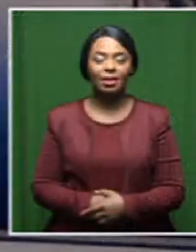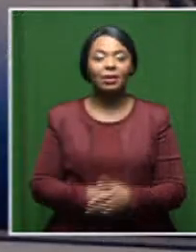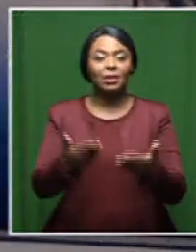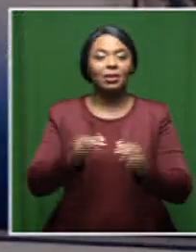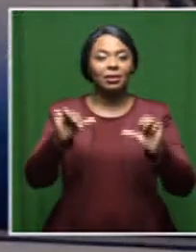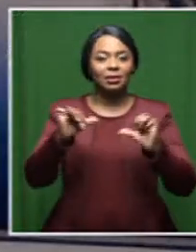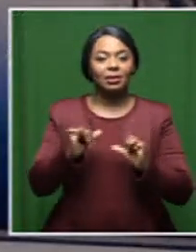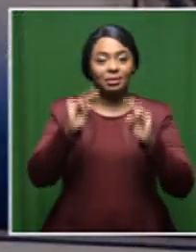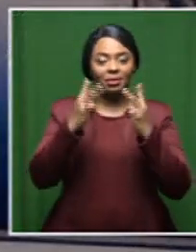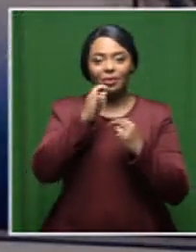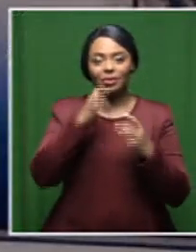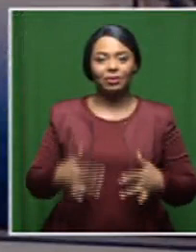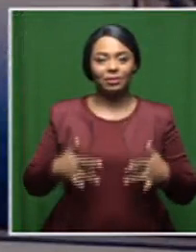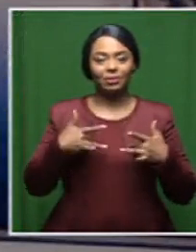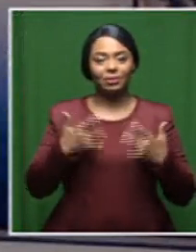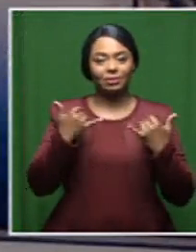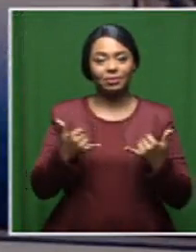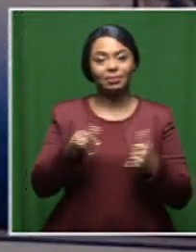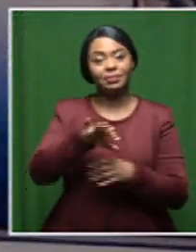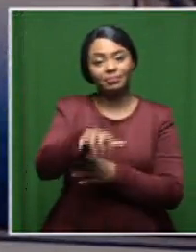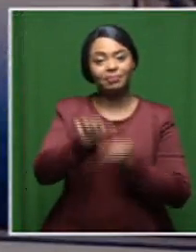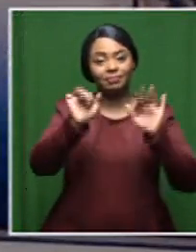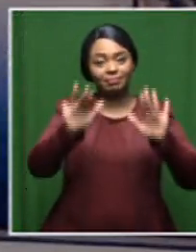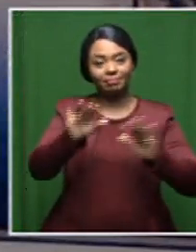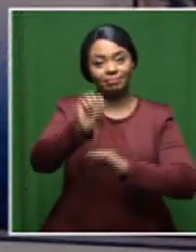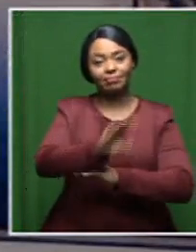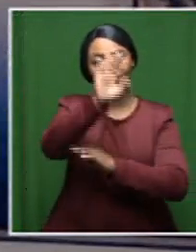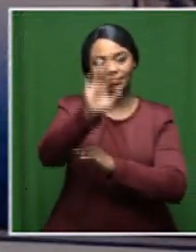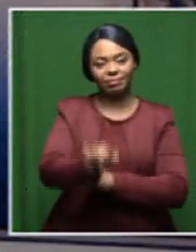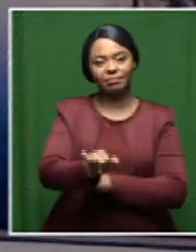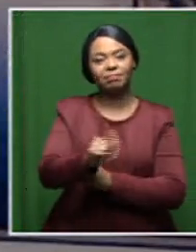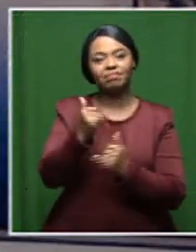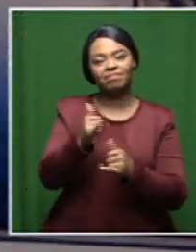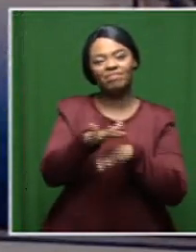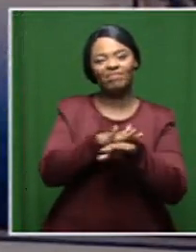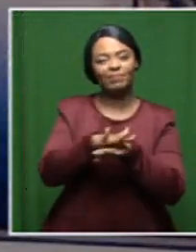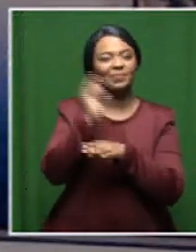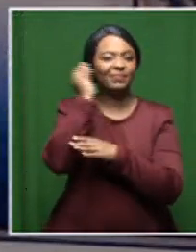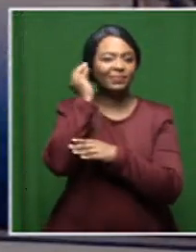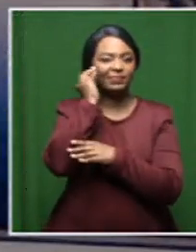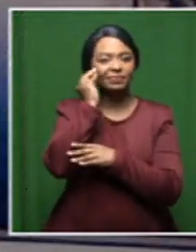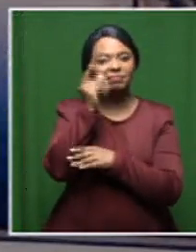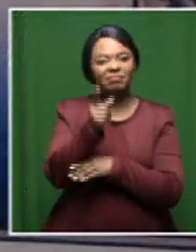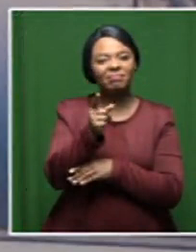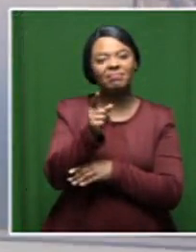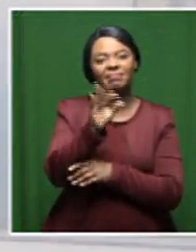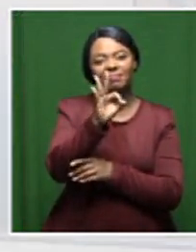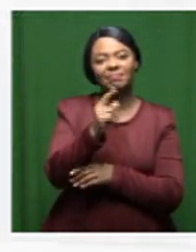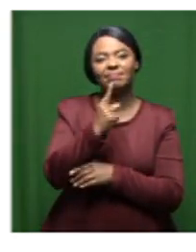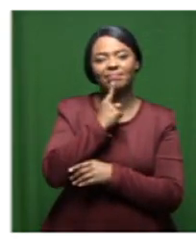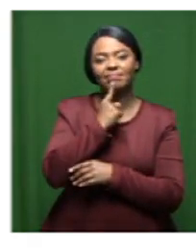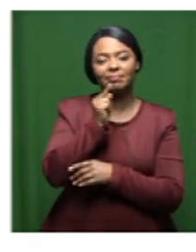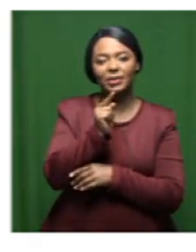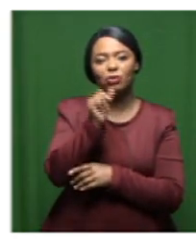Welcome back. You're still watching Morning Live. Now, it spanned all 9 provinces of South Africa and was based on information supplied by some